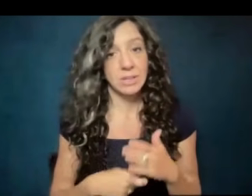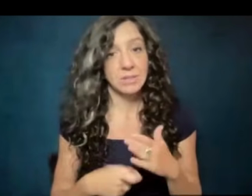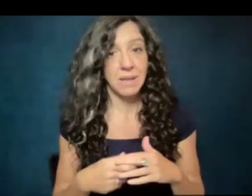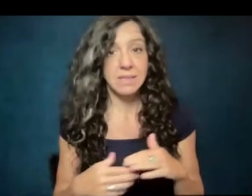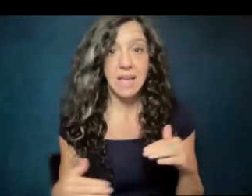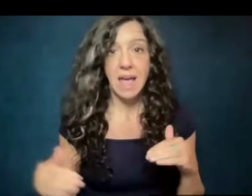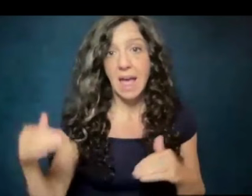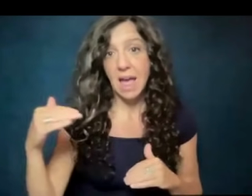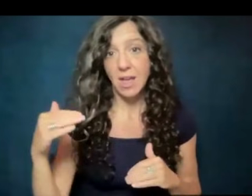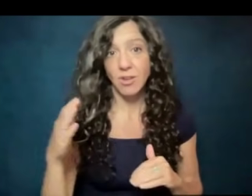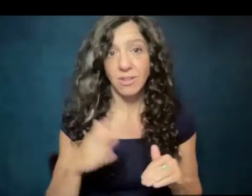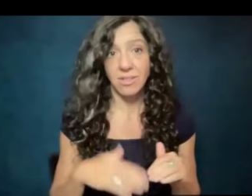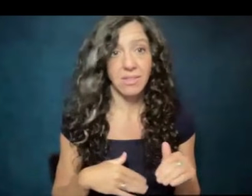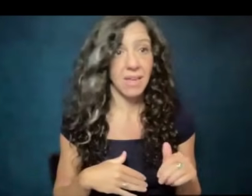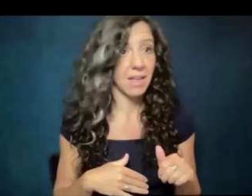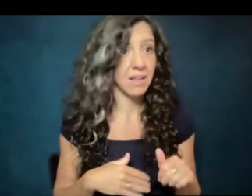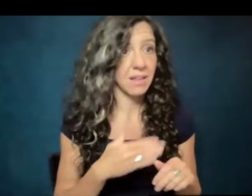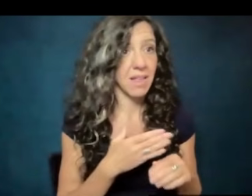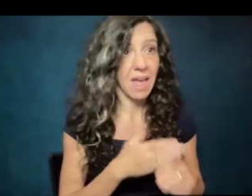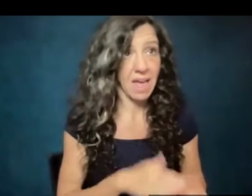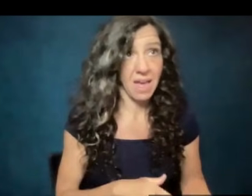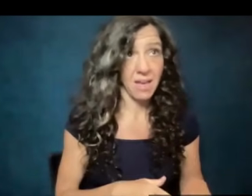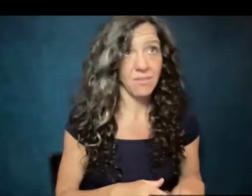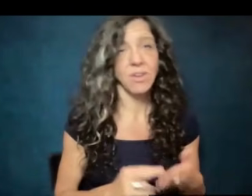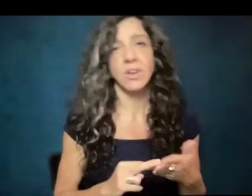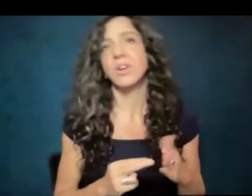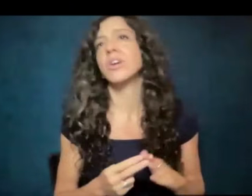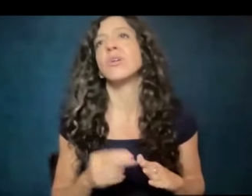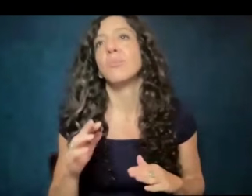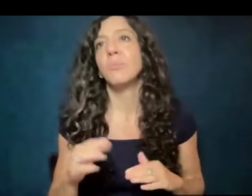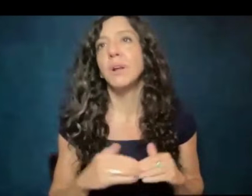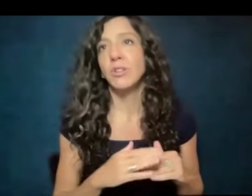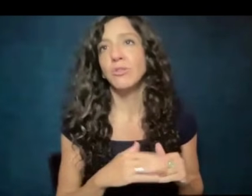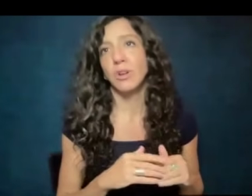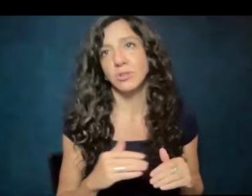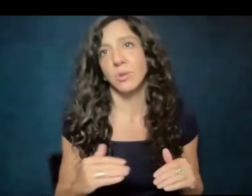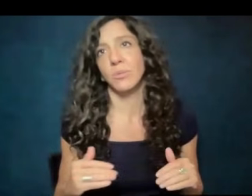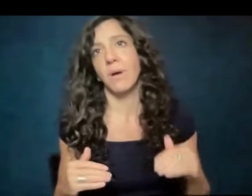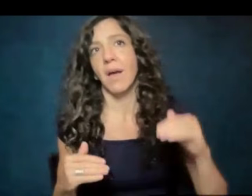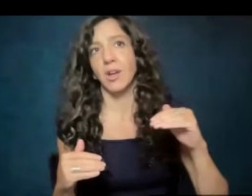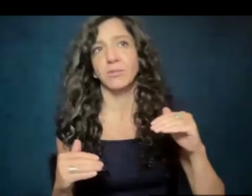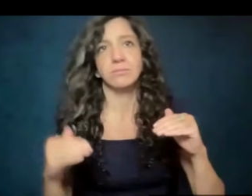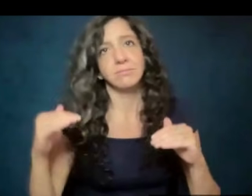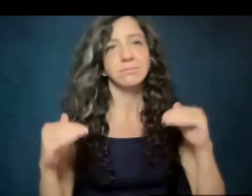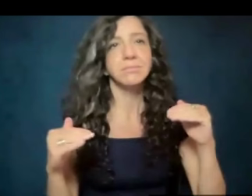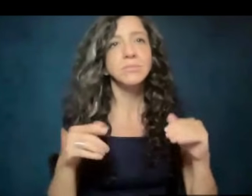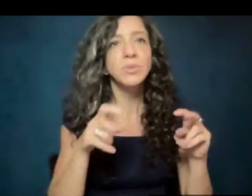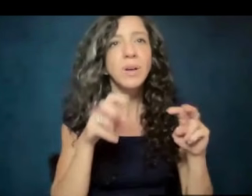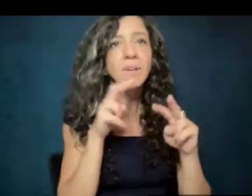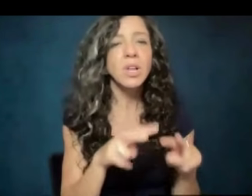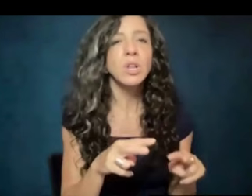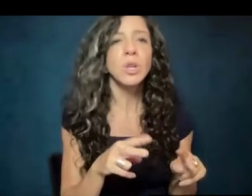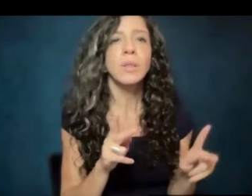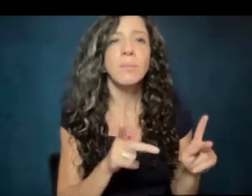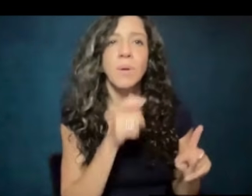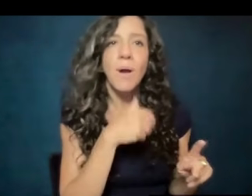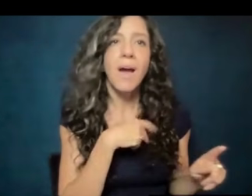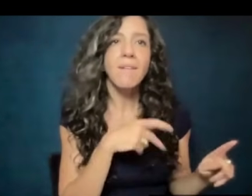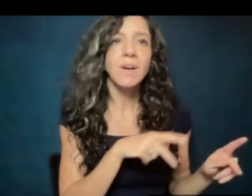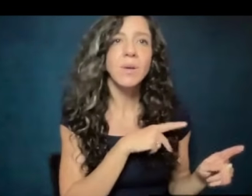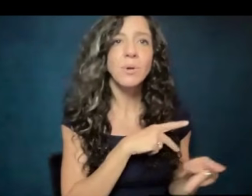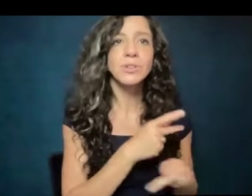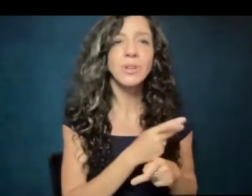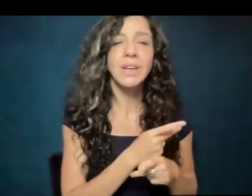are higher than the average, her threshold will be higher. You got to look at people who have personal care